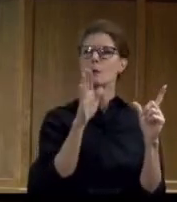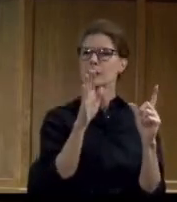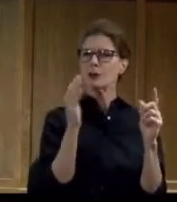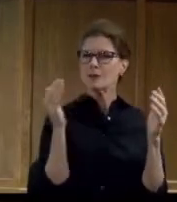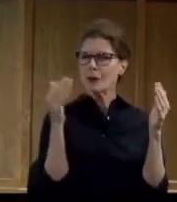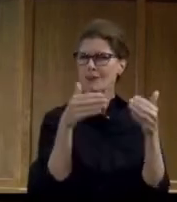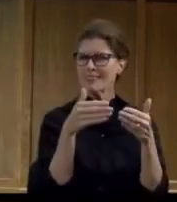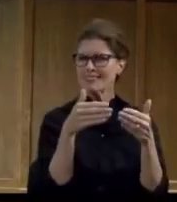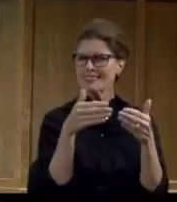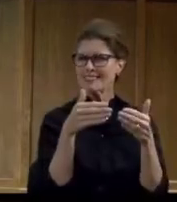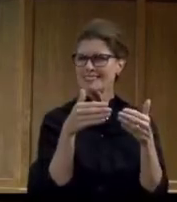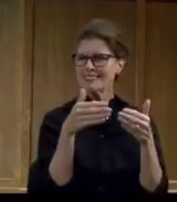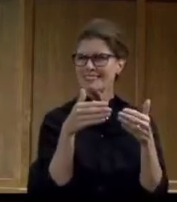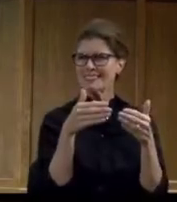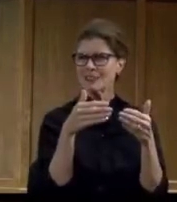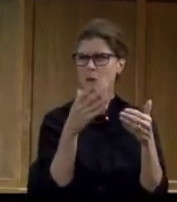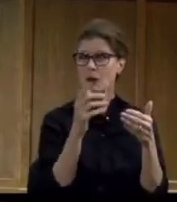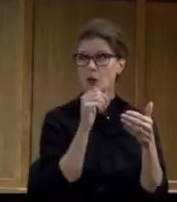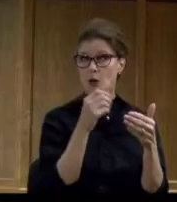you have?